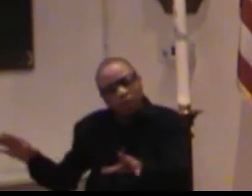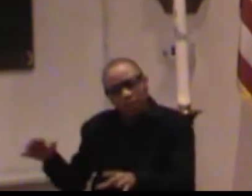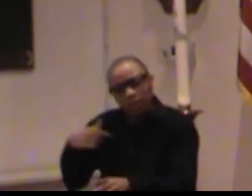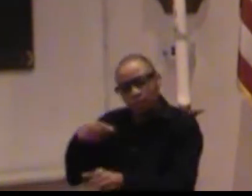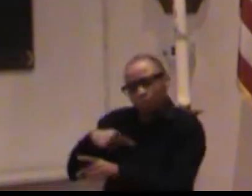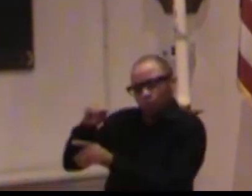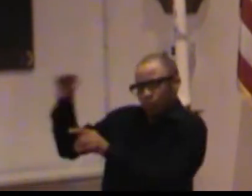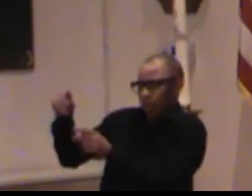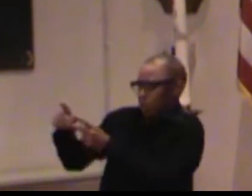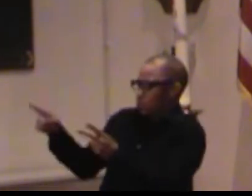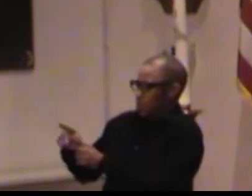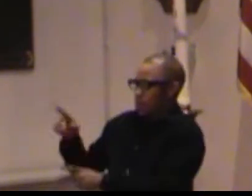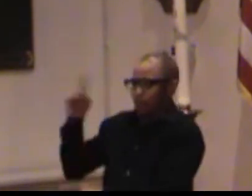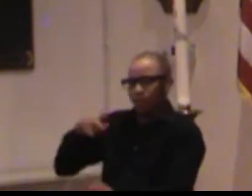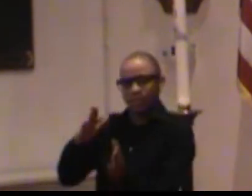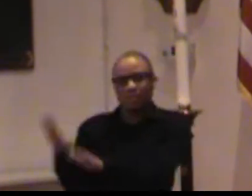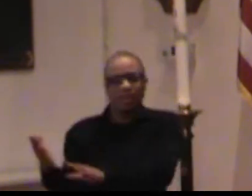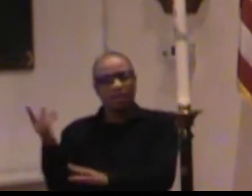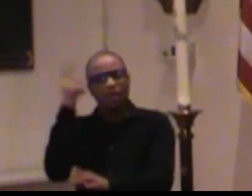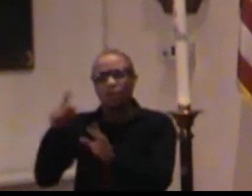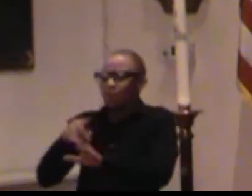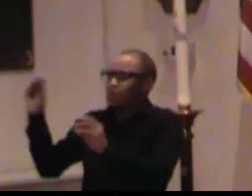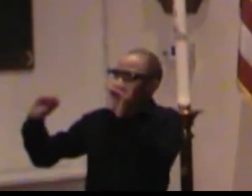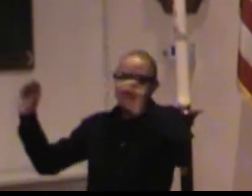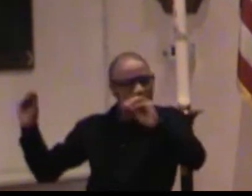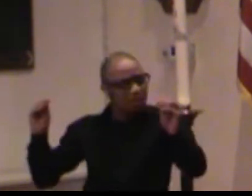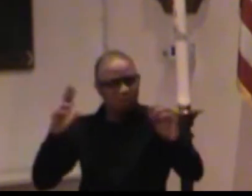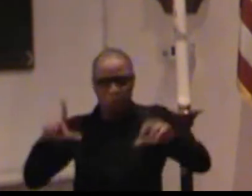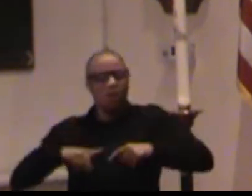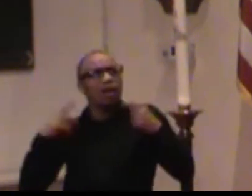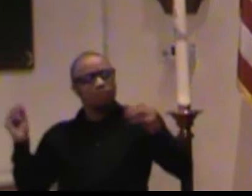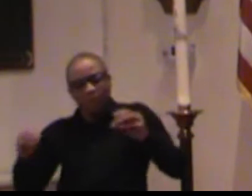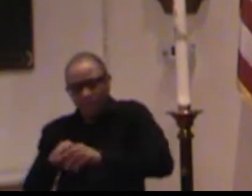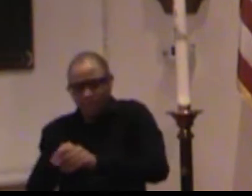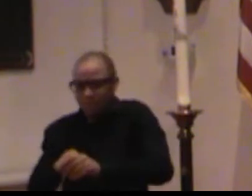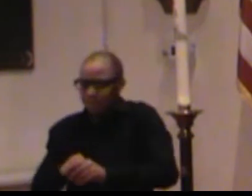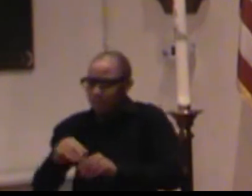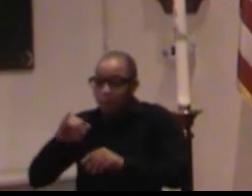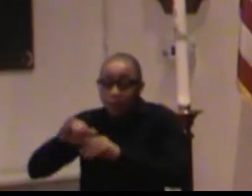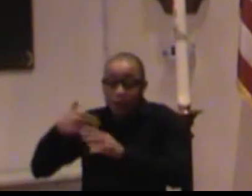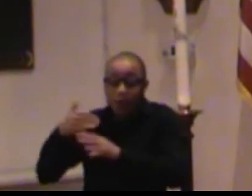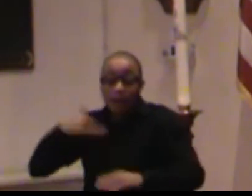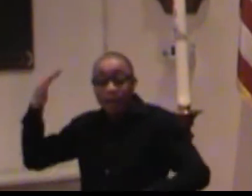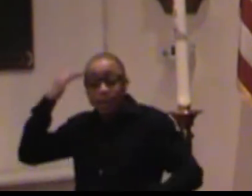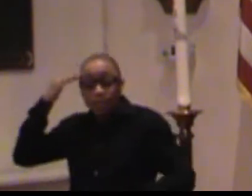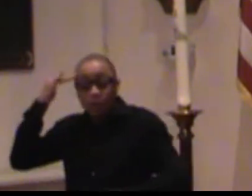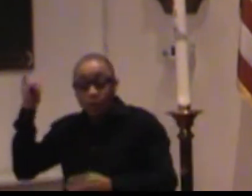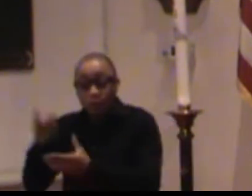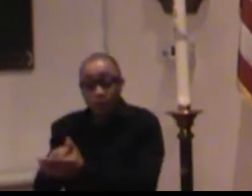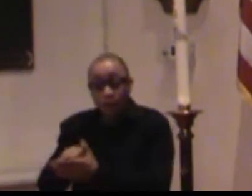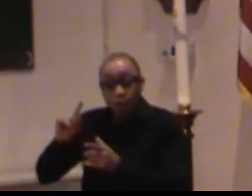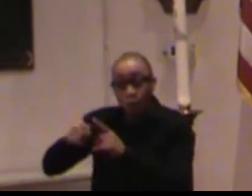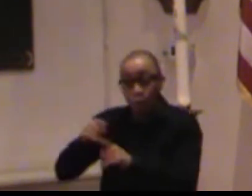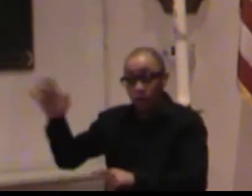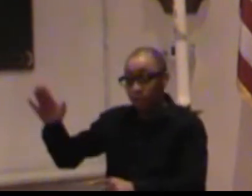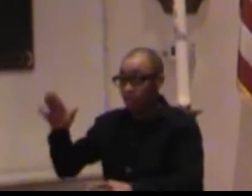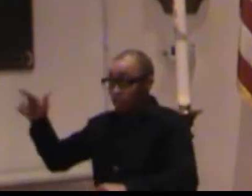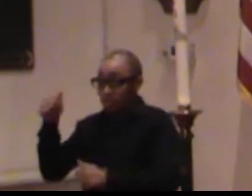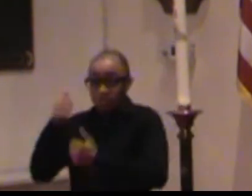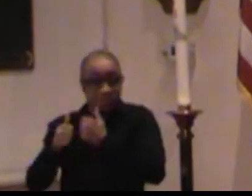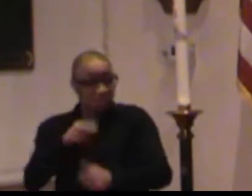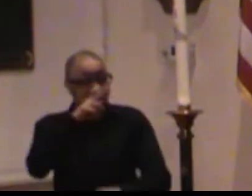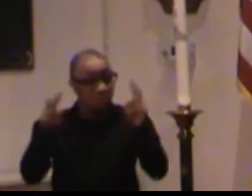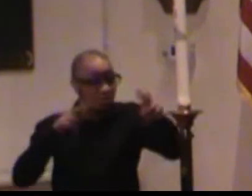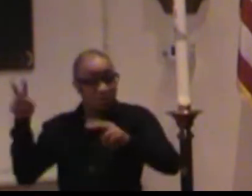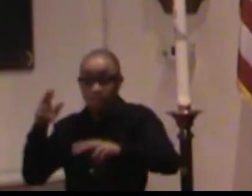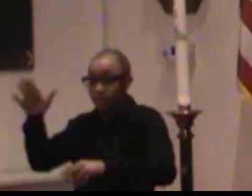from a place that looks dead, looks like there's no life in it. All I know is that when the enemy looks around, honey,